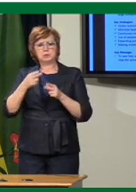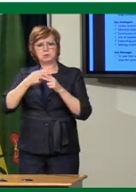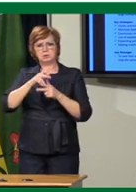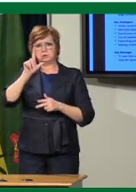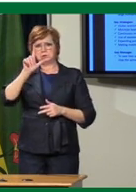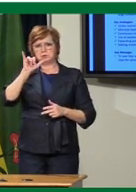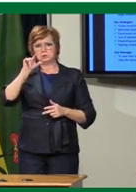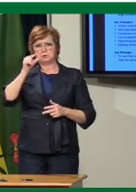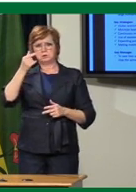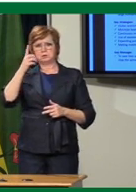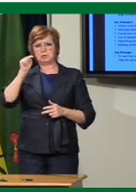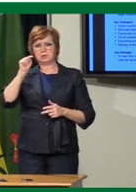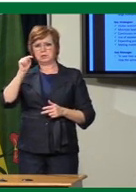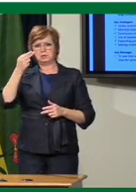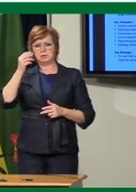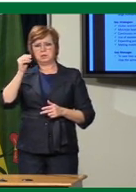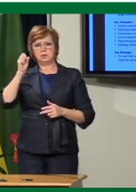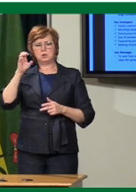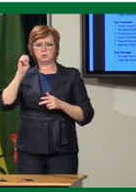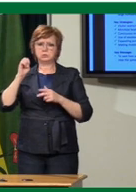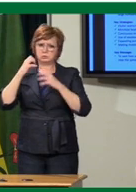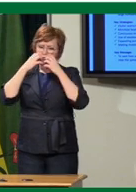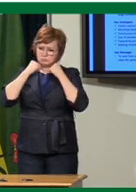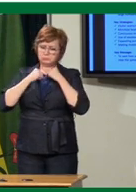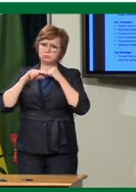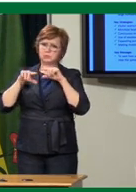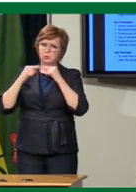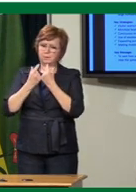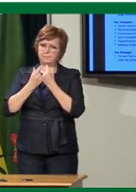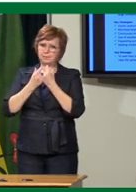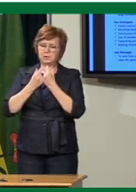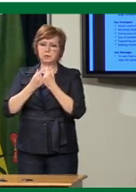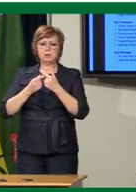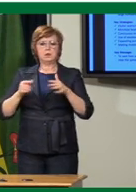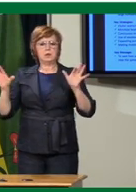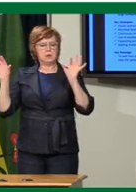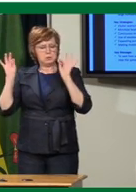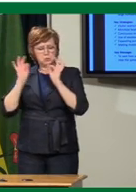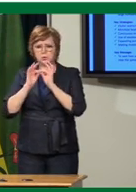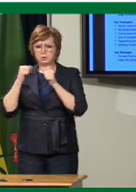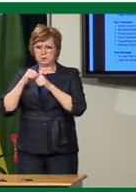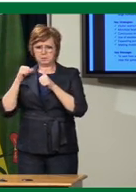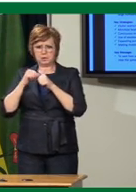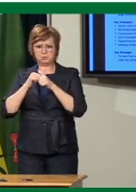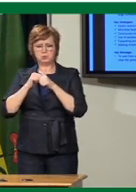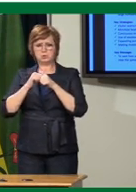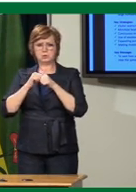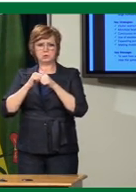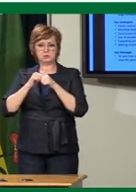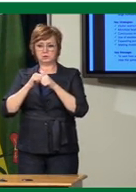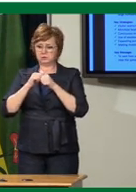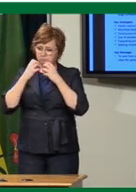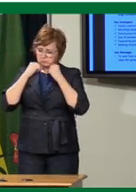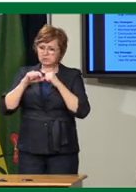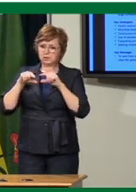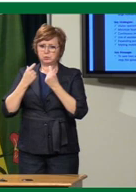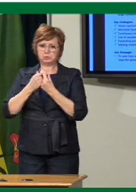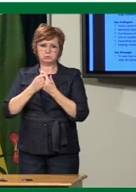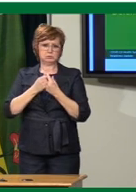message here is that in order to save lives amongst those who are most vulnerable, we need the public to help stop the